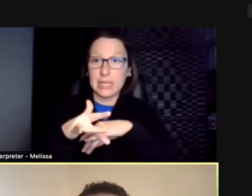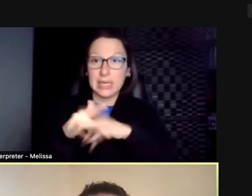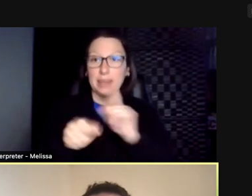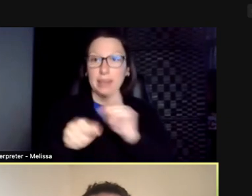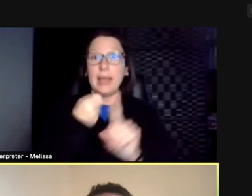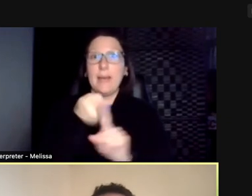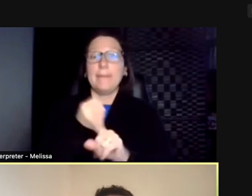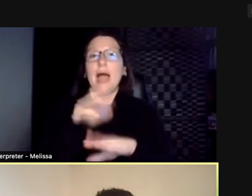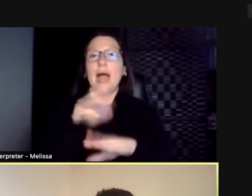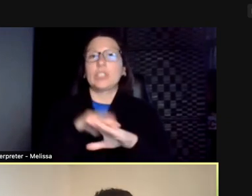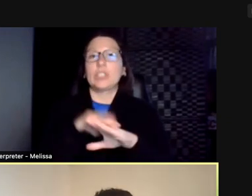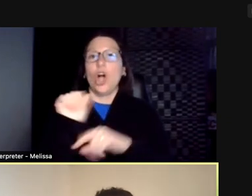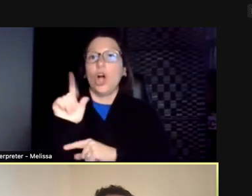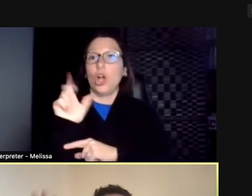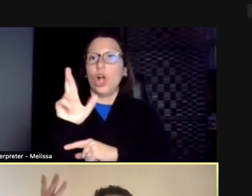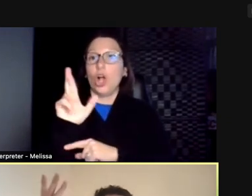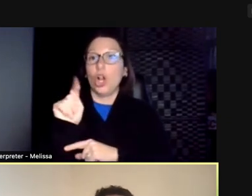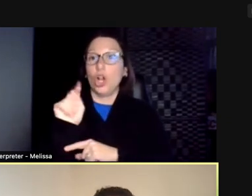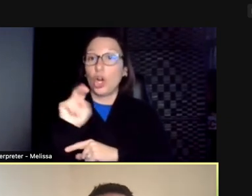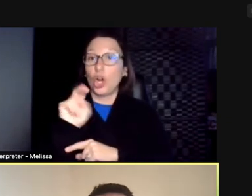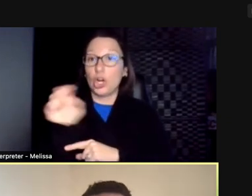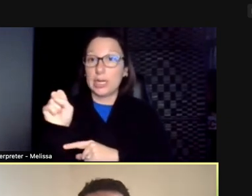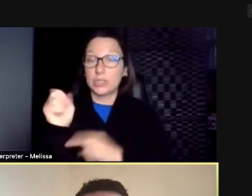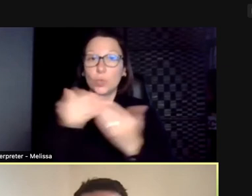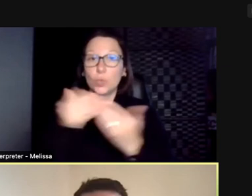alertness, whether that is calming or alerting.